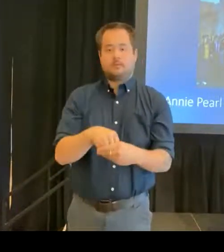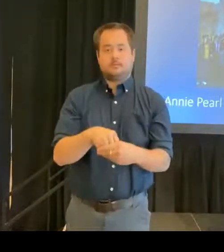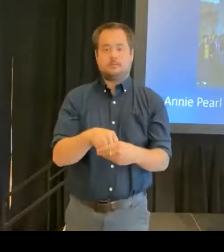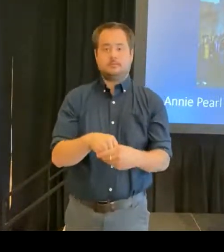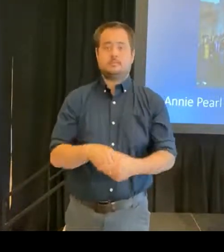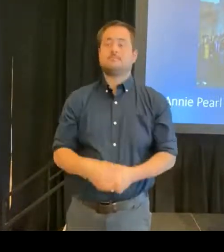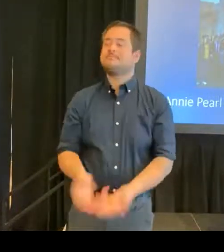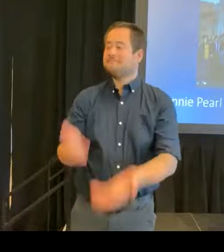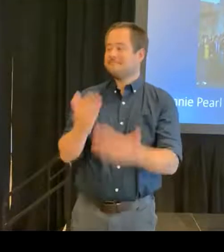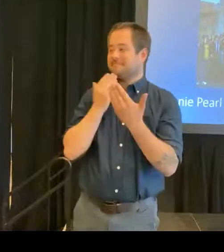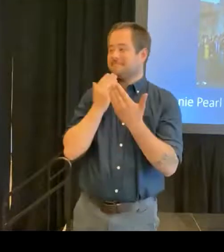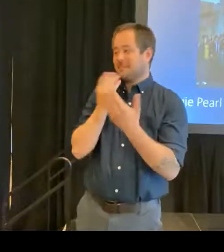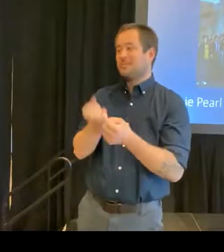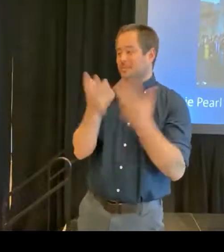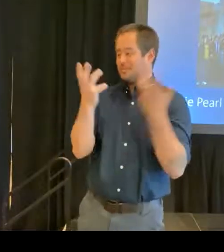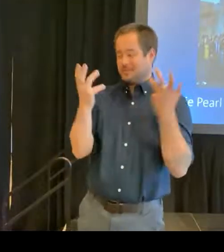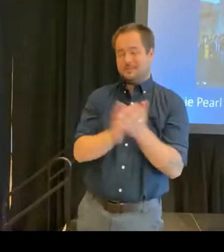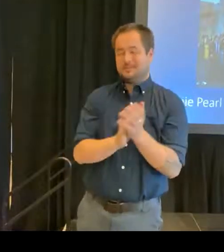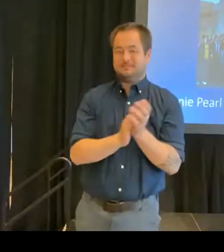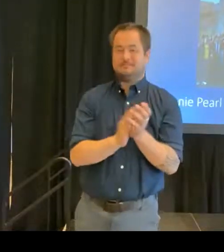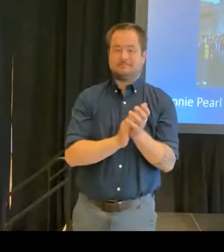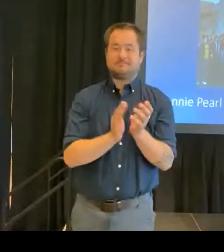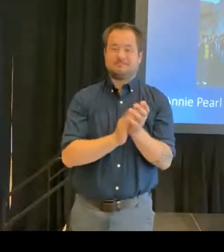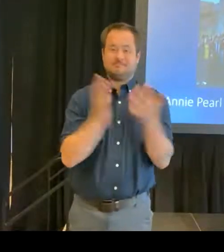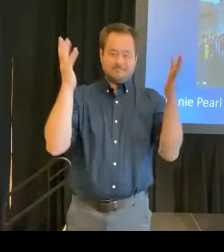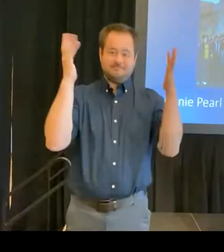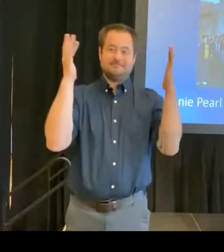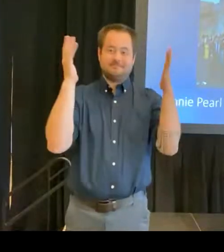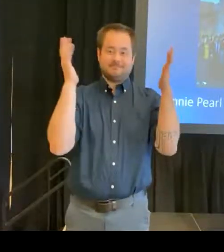Thank you so much.